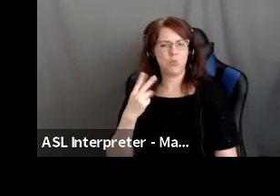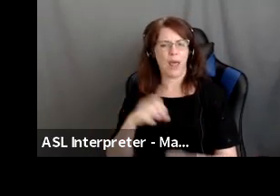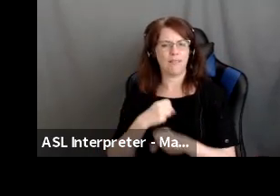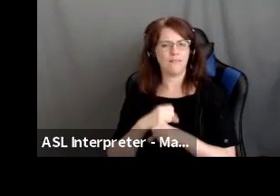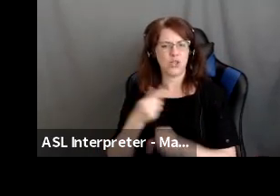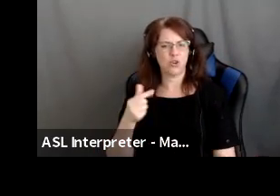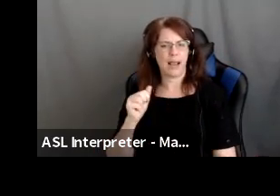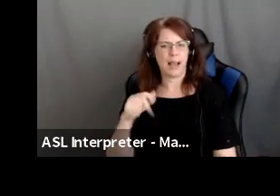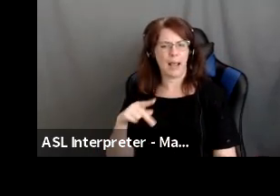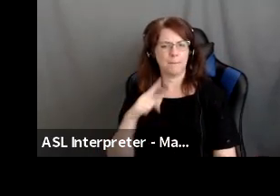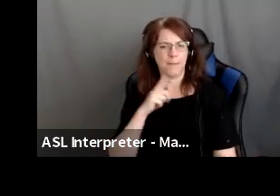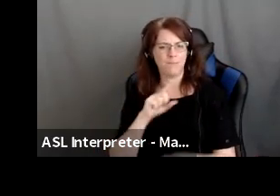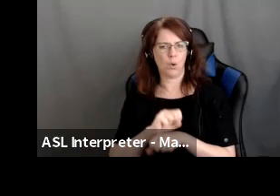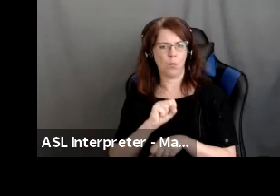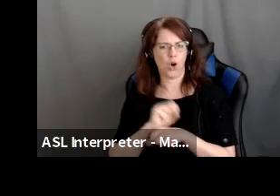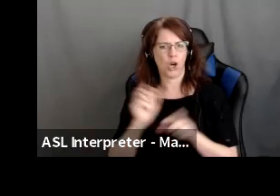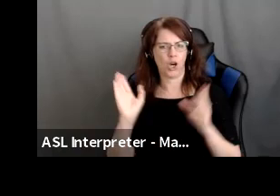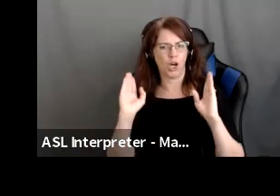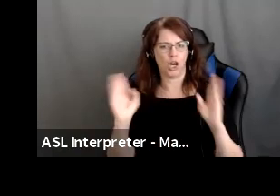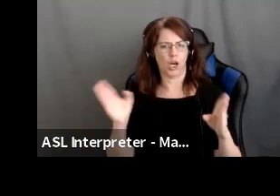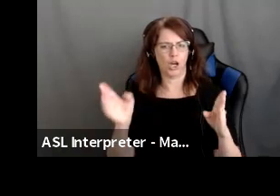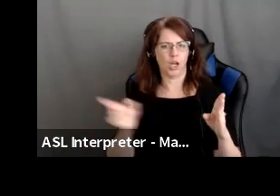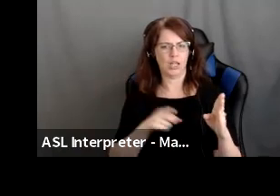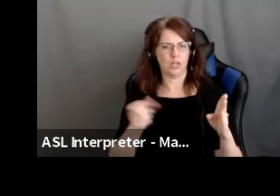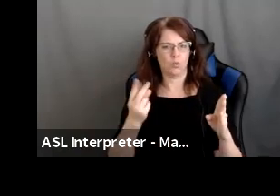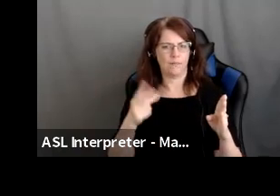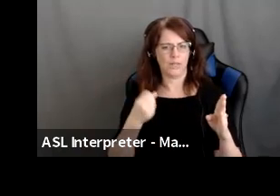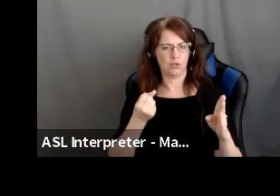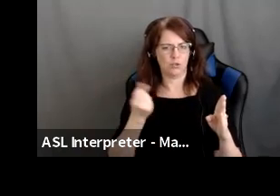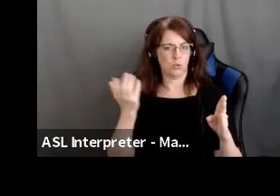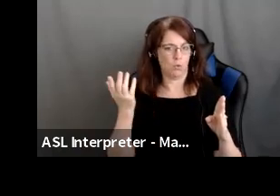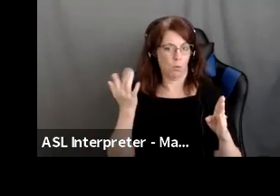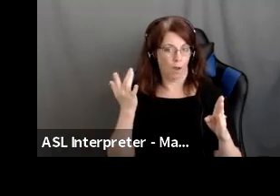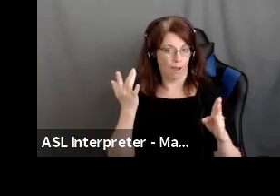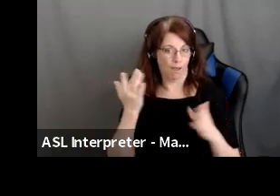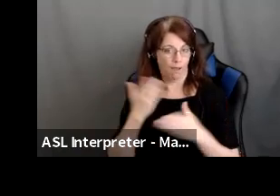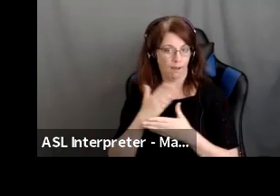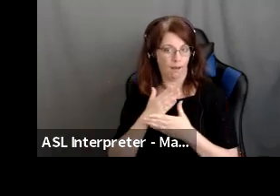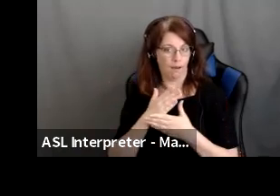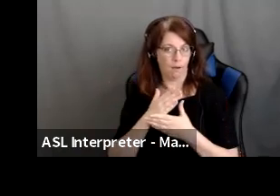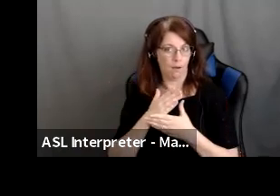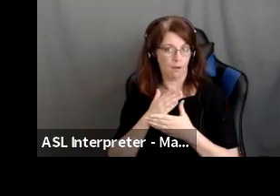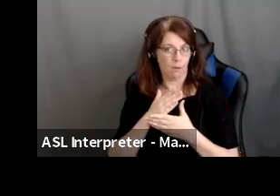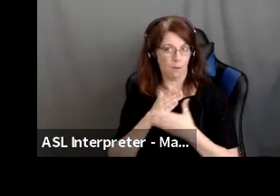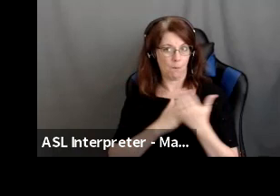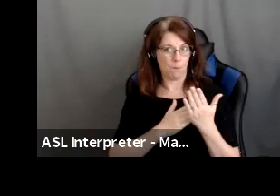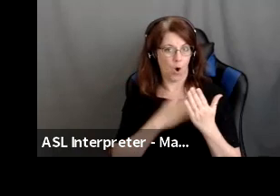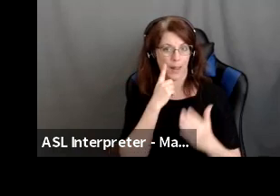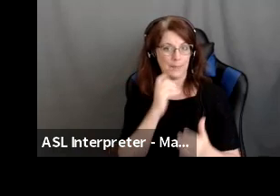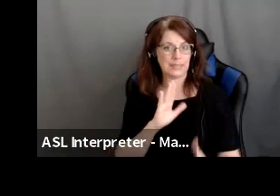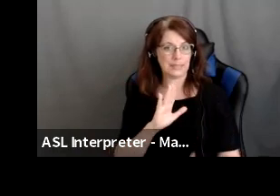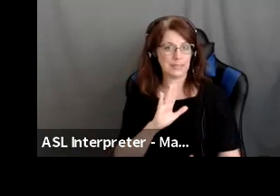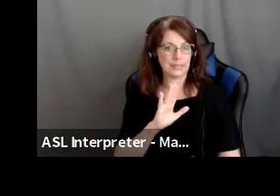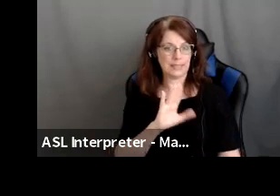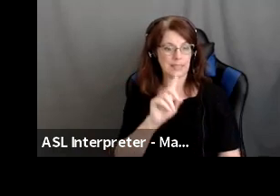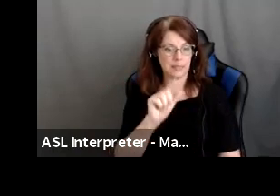in employment, and because of his, partly because of his